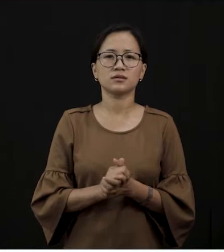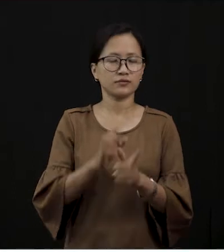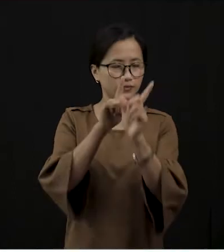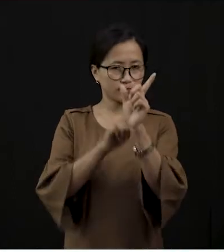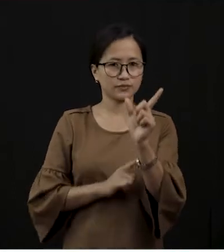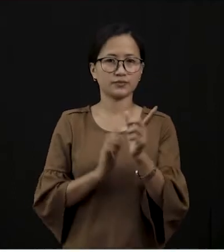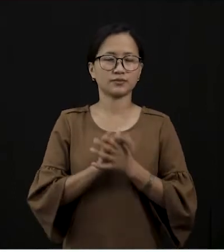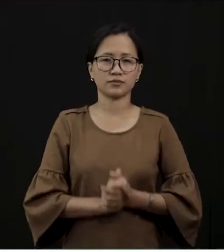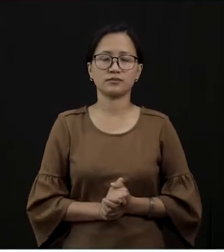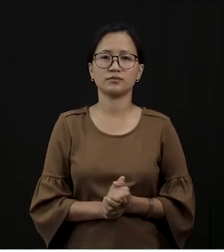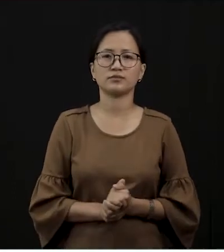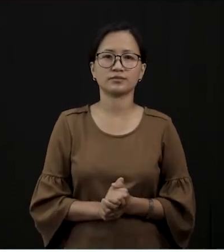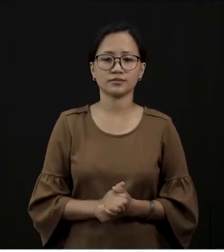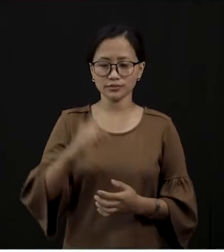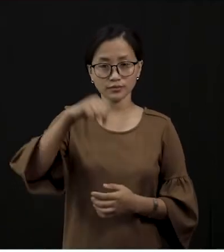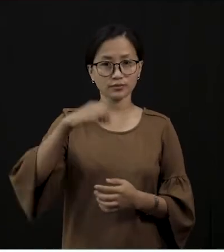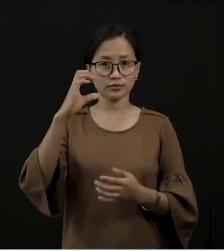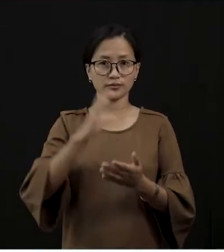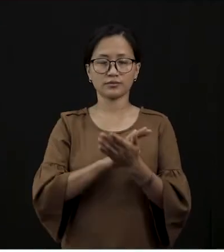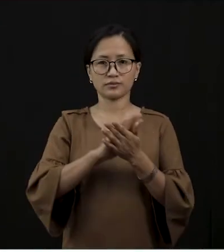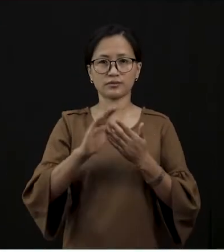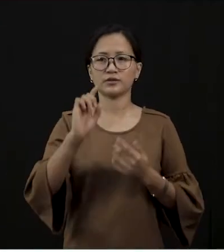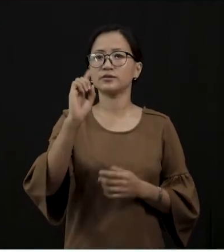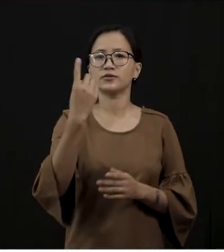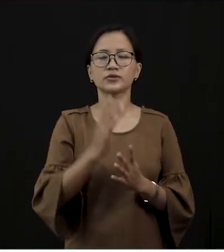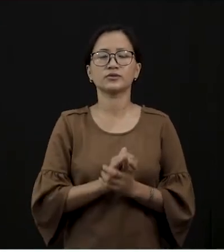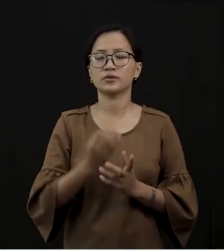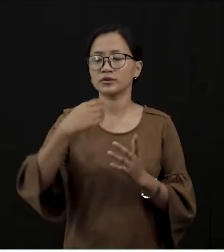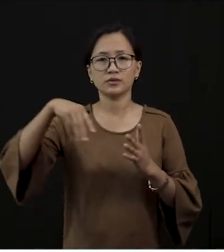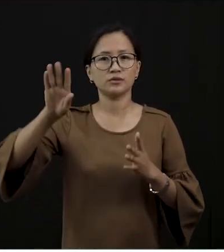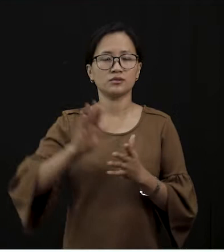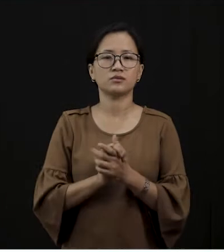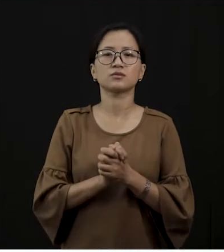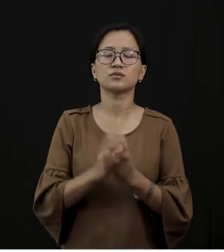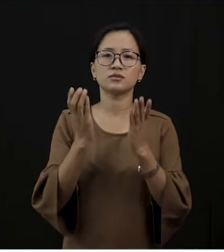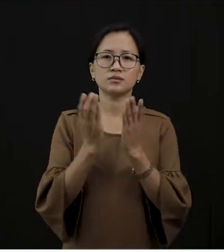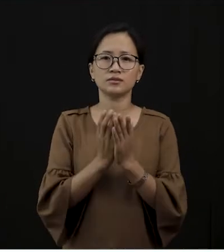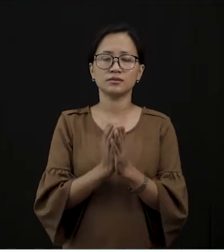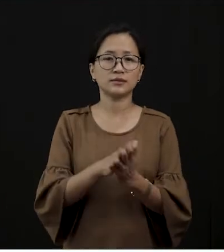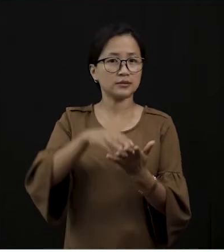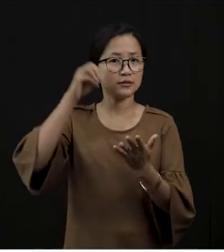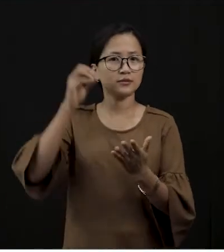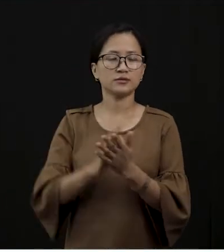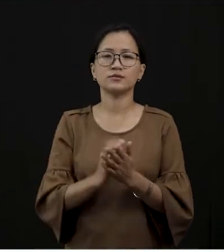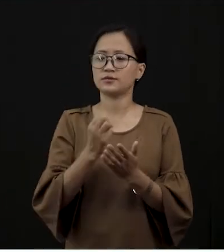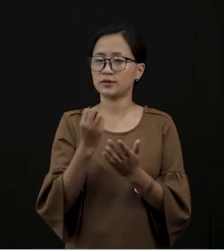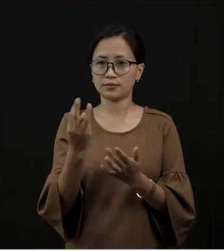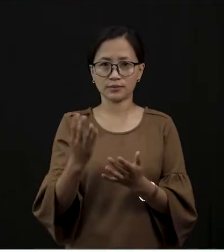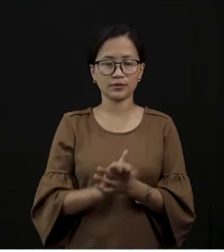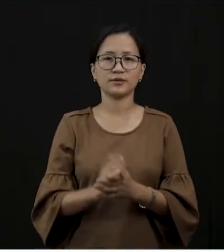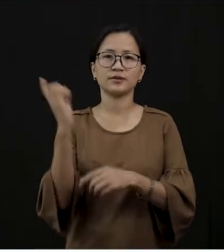year. Okay, in this chapter, first we are going to recall the number